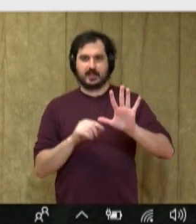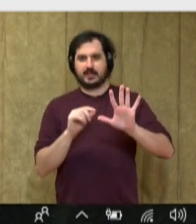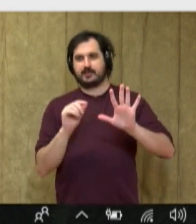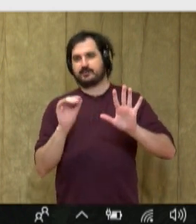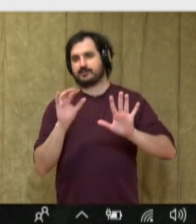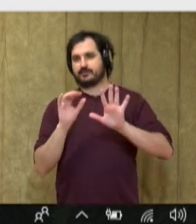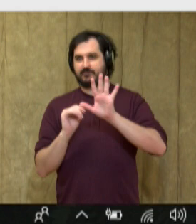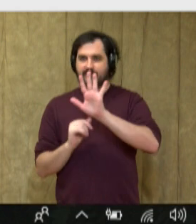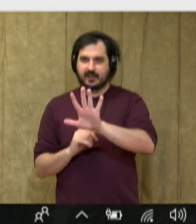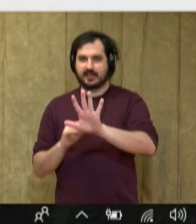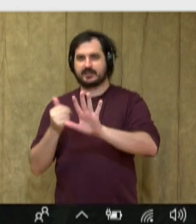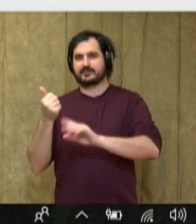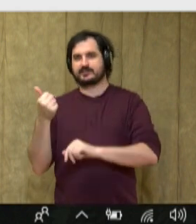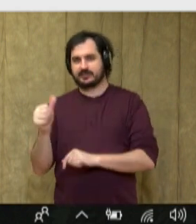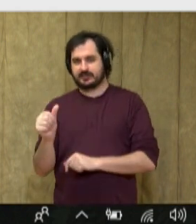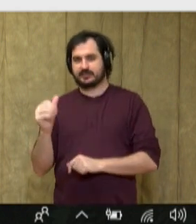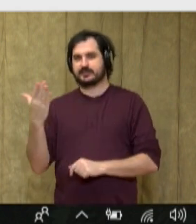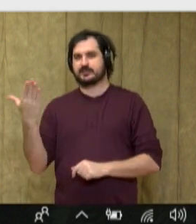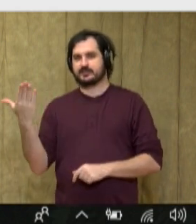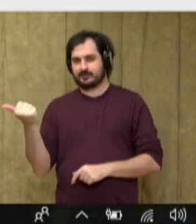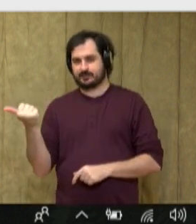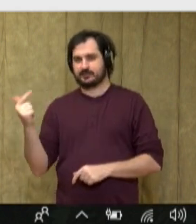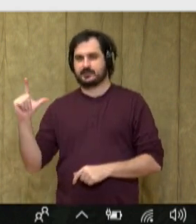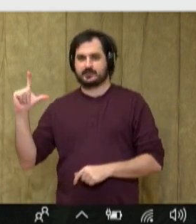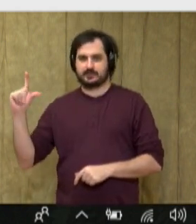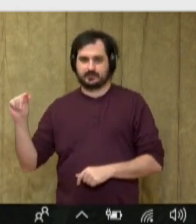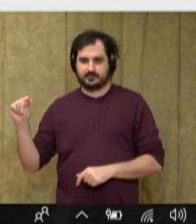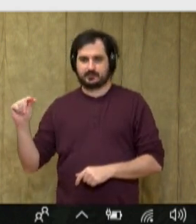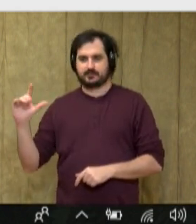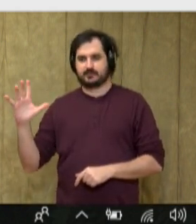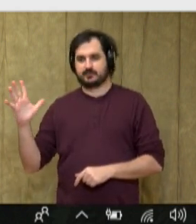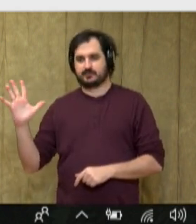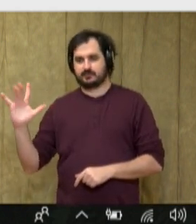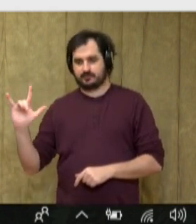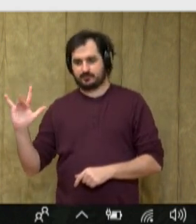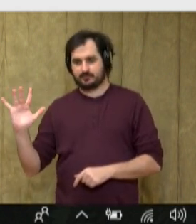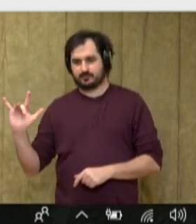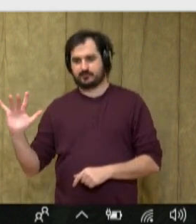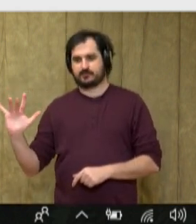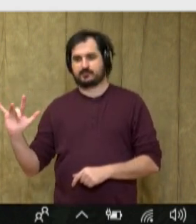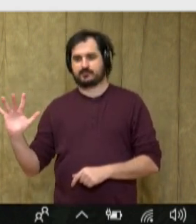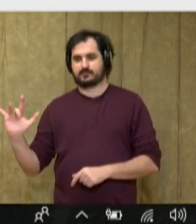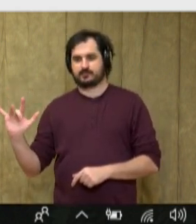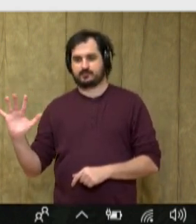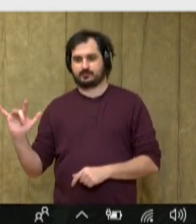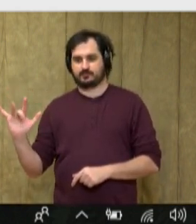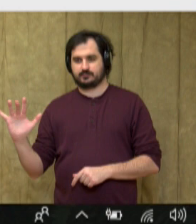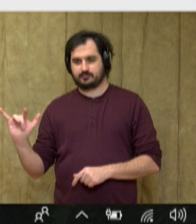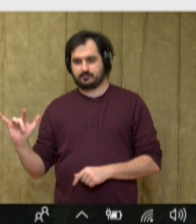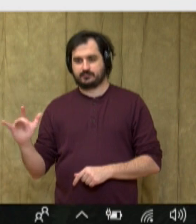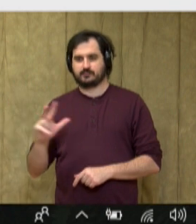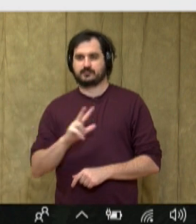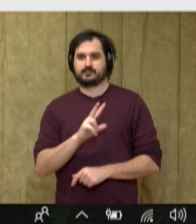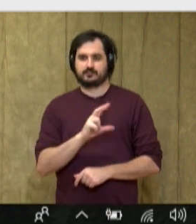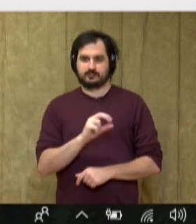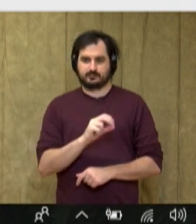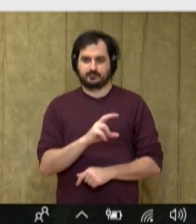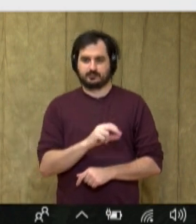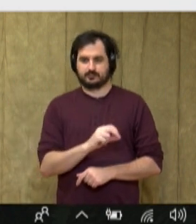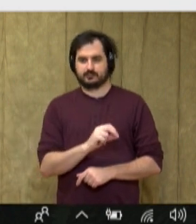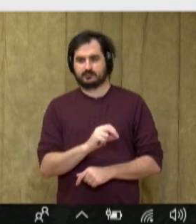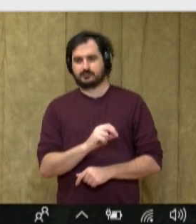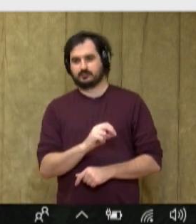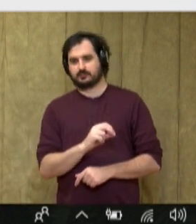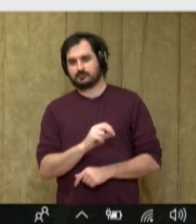10, 15, 20, 25, 30,